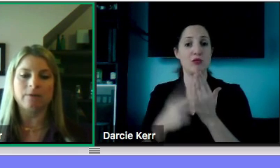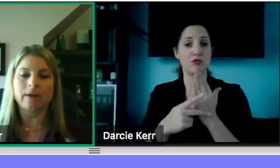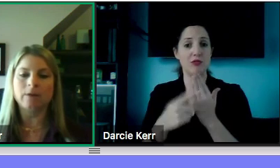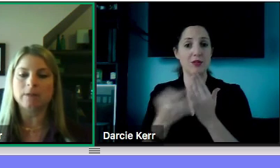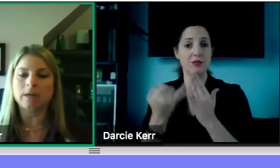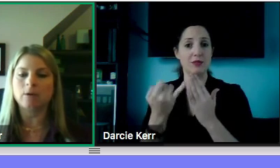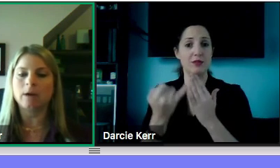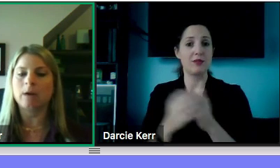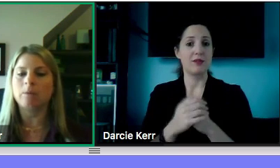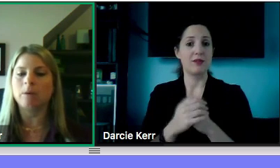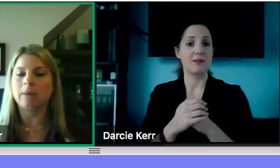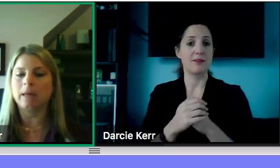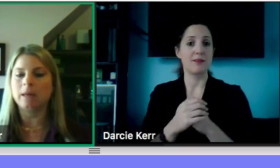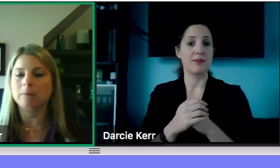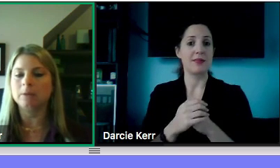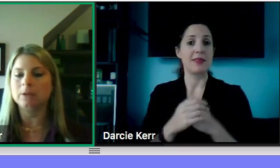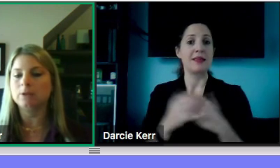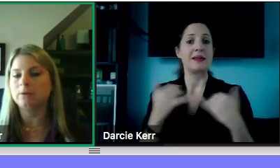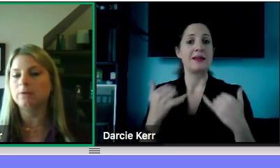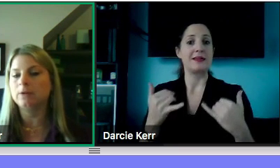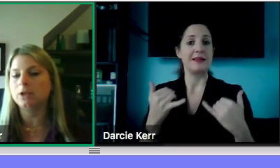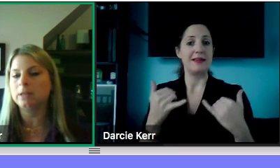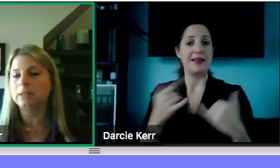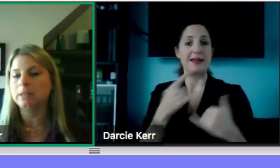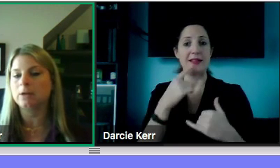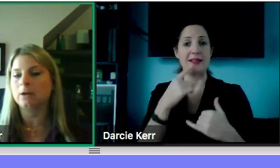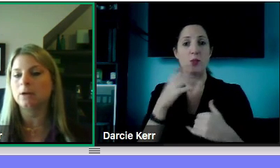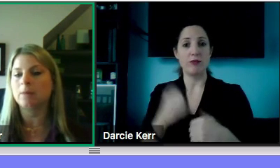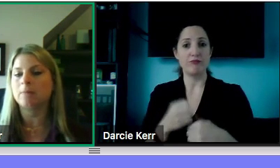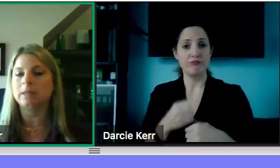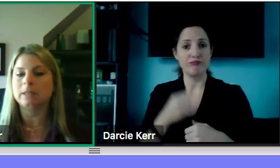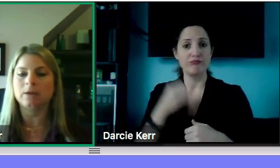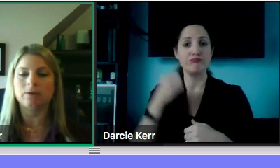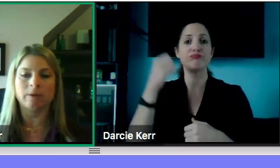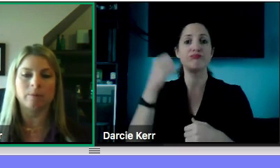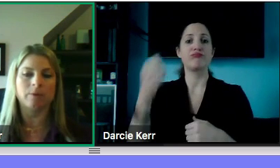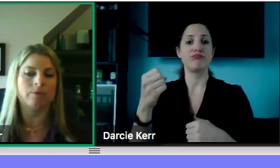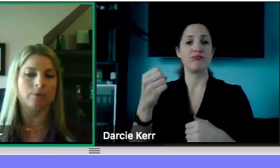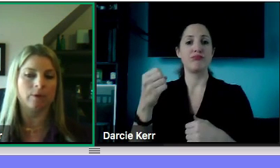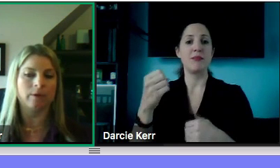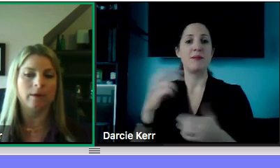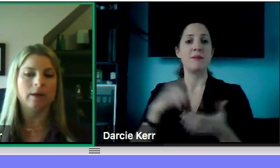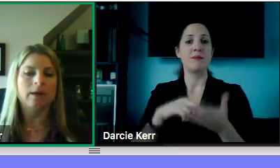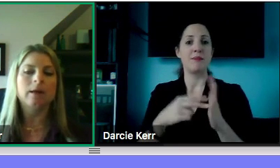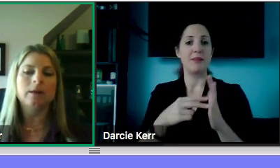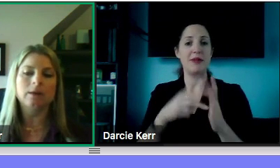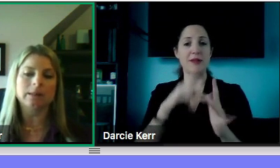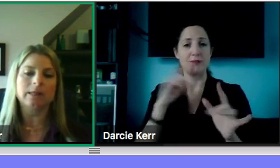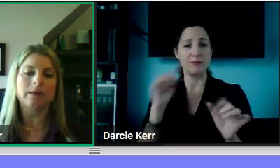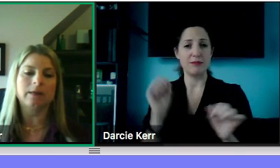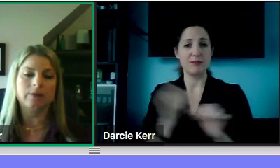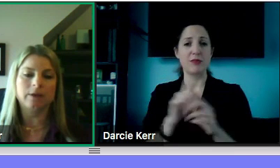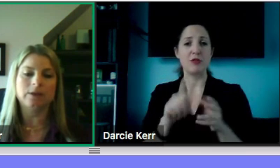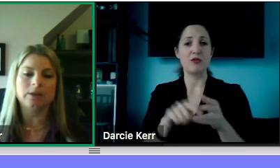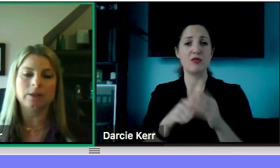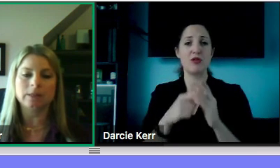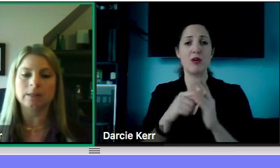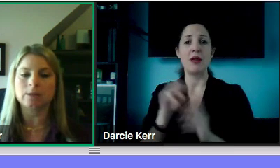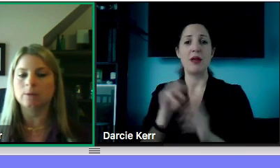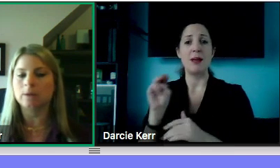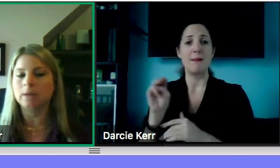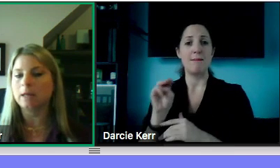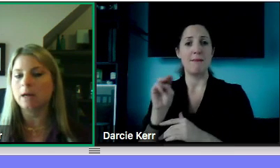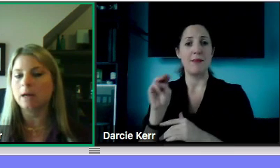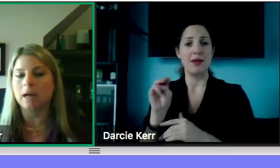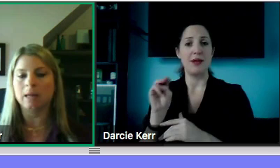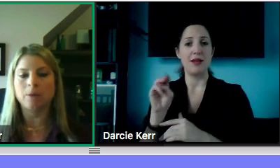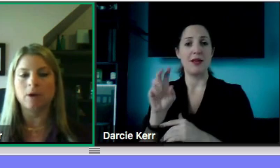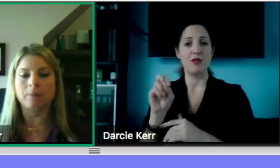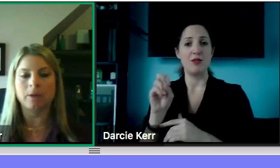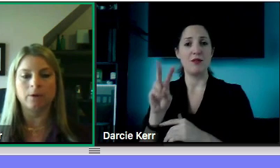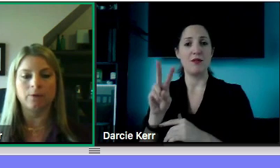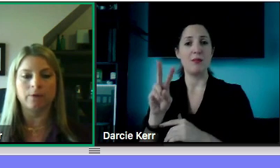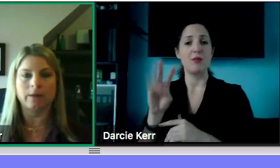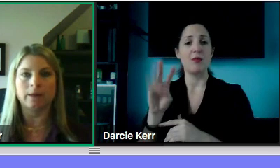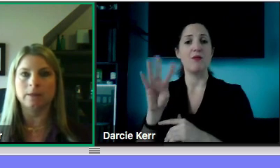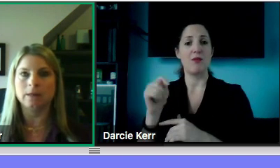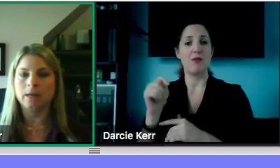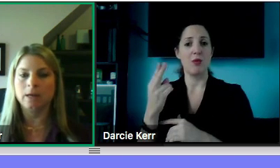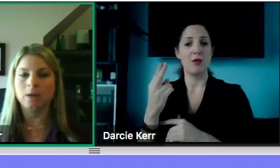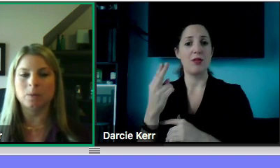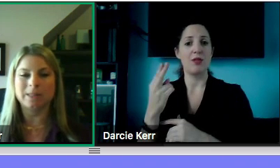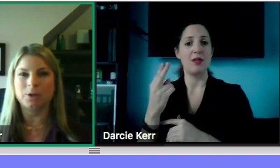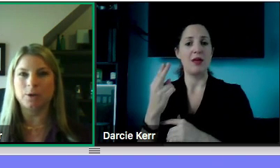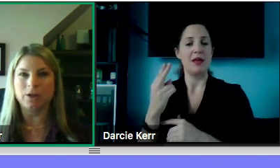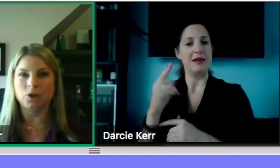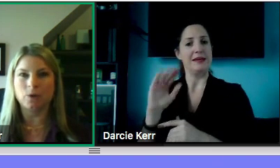today, I found out I will be able to officially start on Monday, November 4th. Looks like finishing school in a highly popular